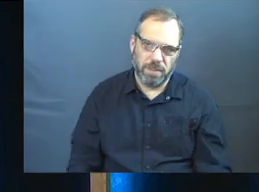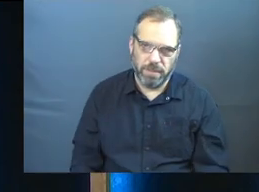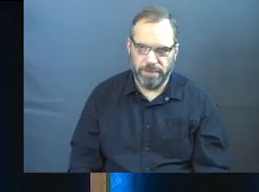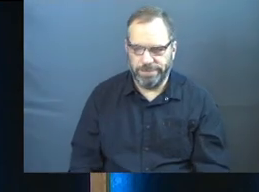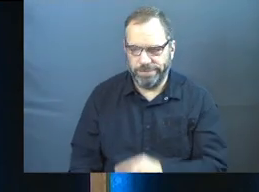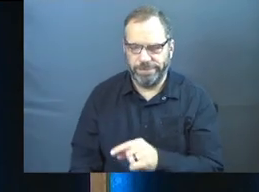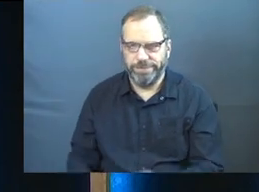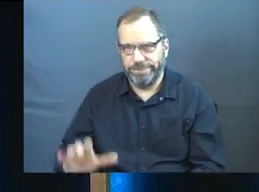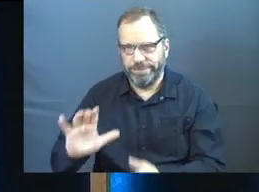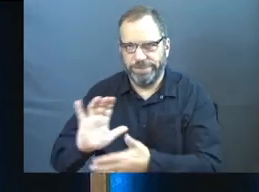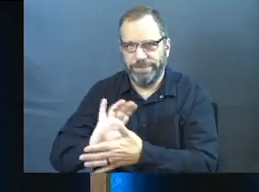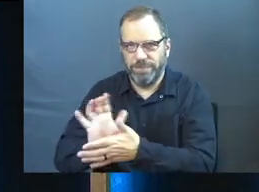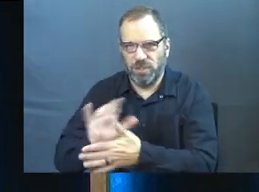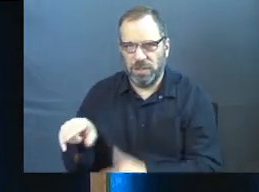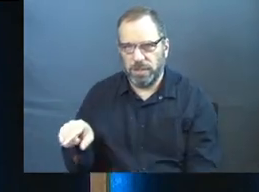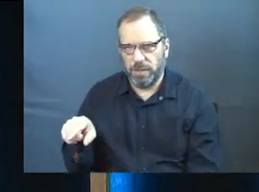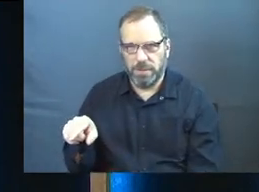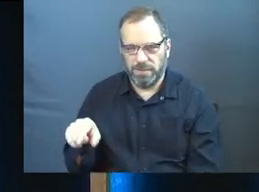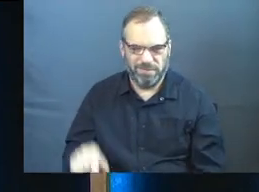folks.